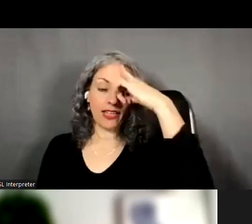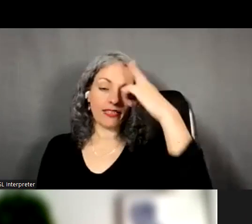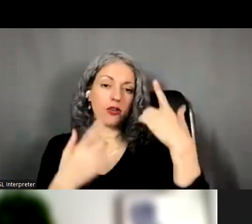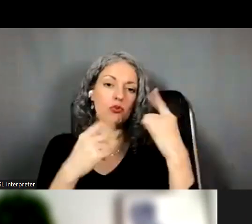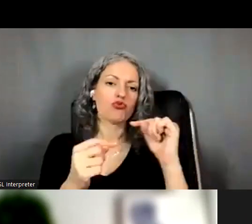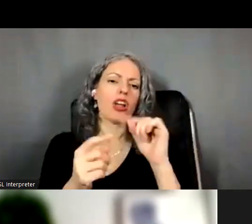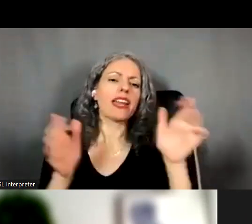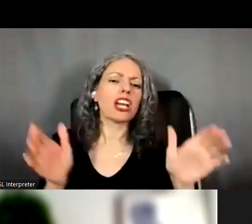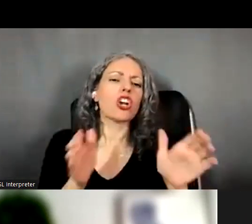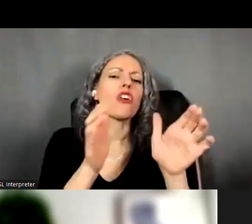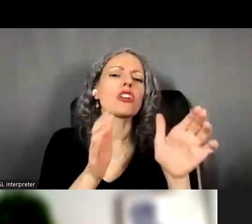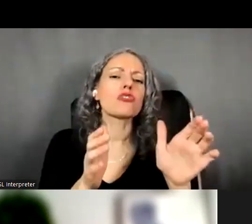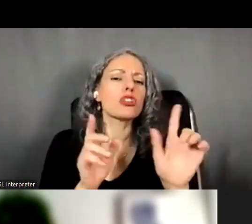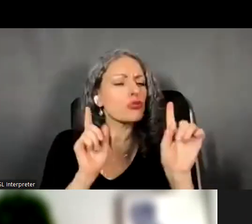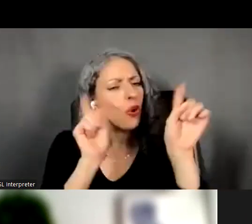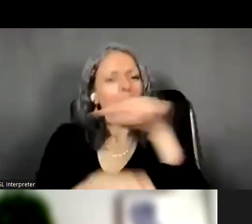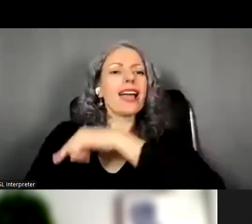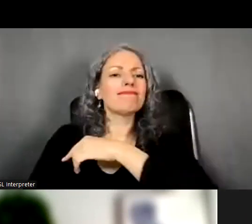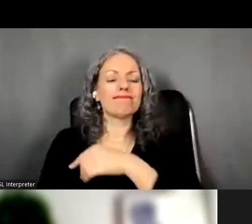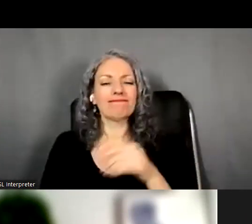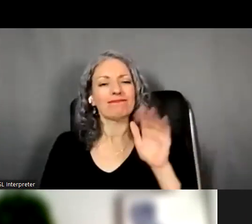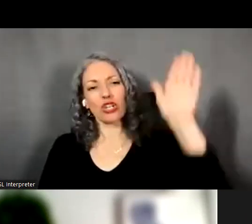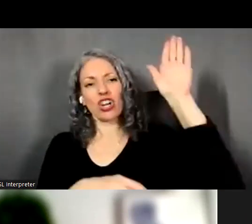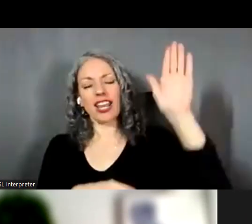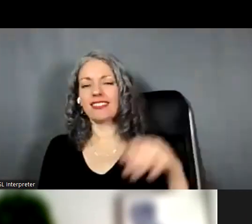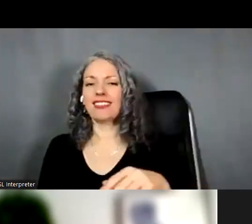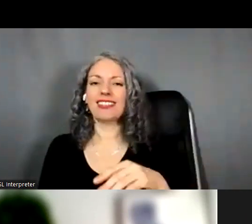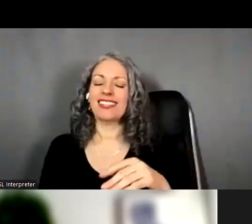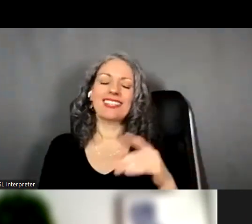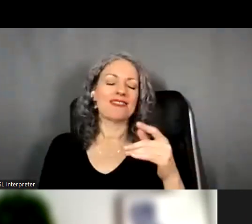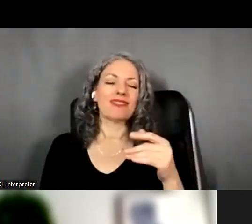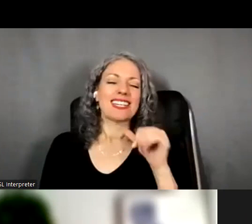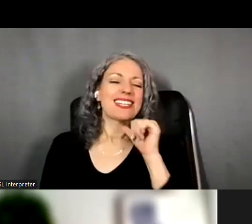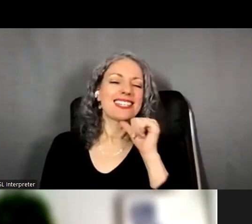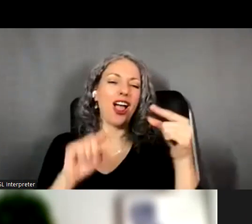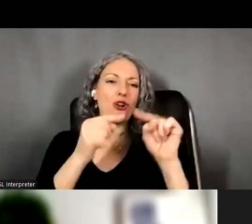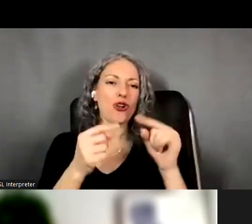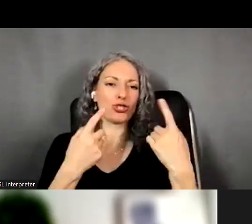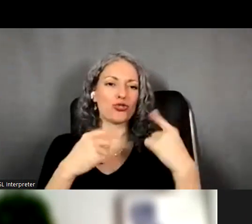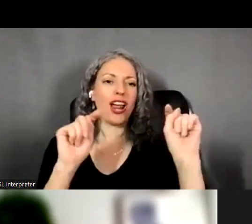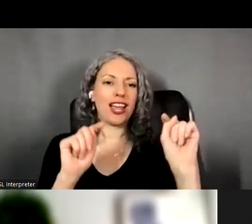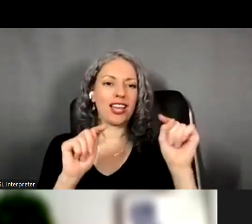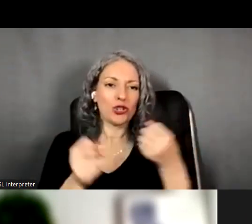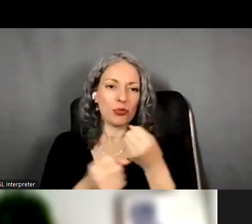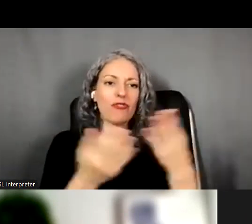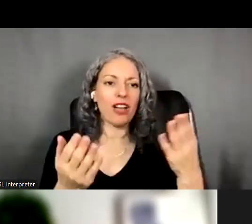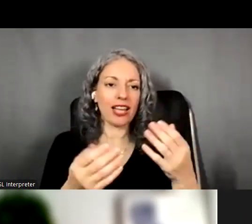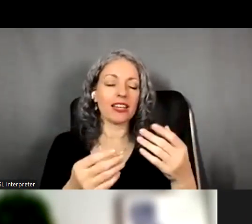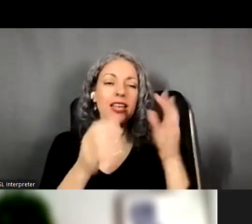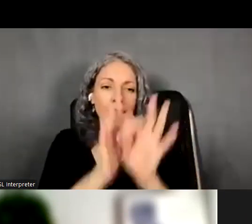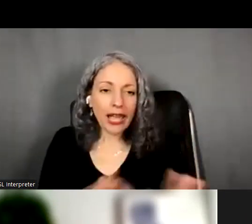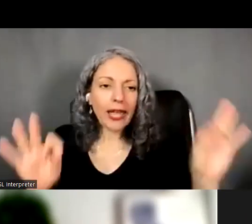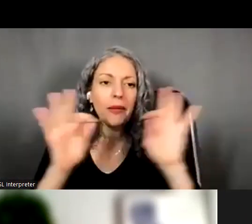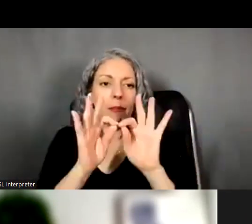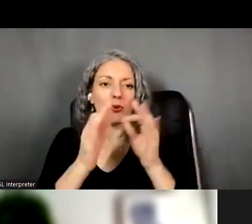encourage is just to go for it at this point. There's really no harm in trying right now. You all provide such critical services to this